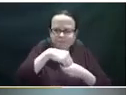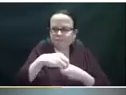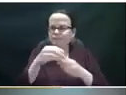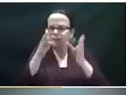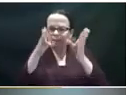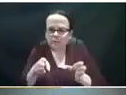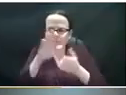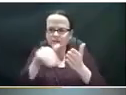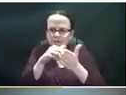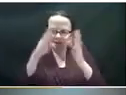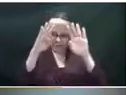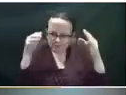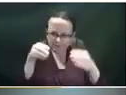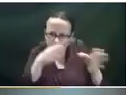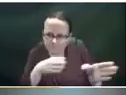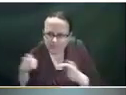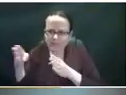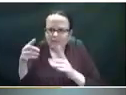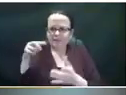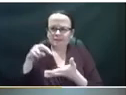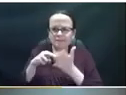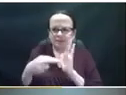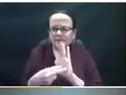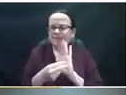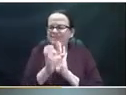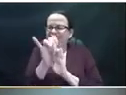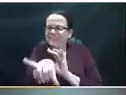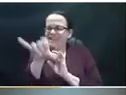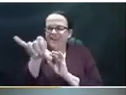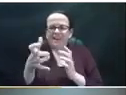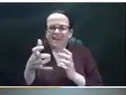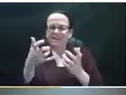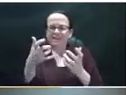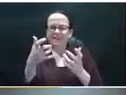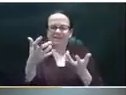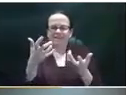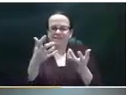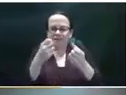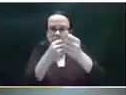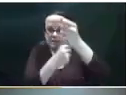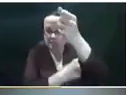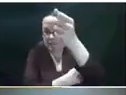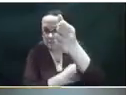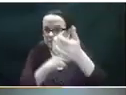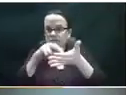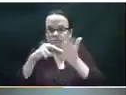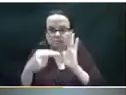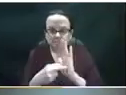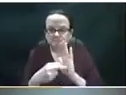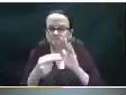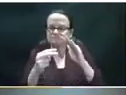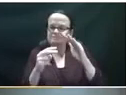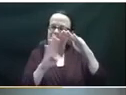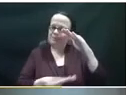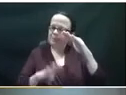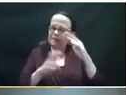person-centered planning is all about. That is what person-centered fundamentals are all about. Basic